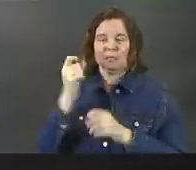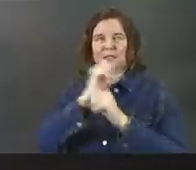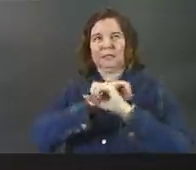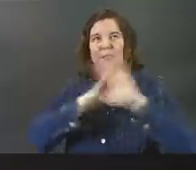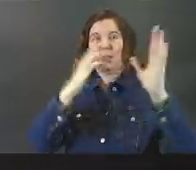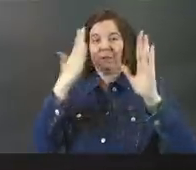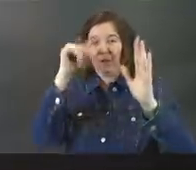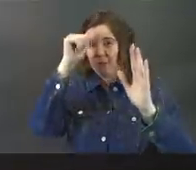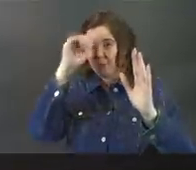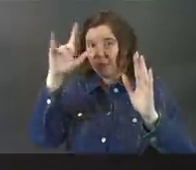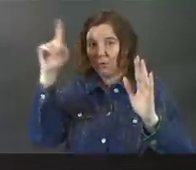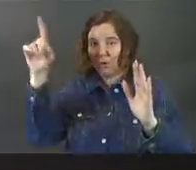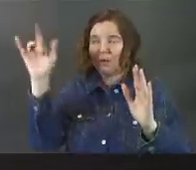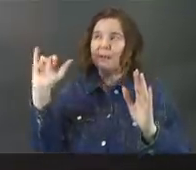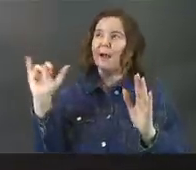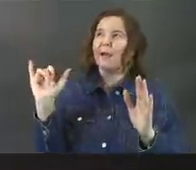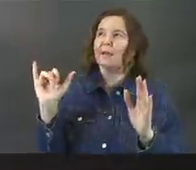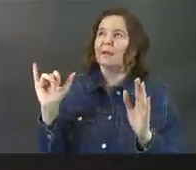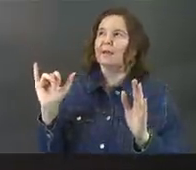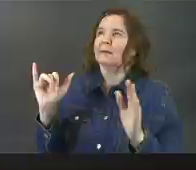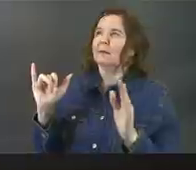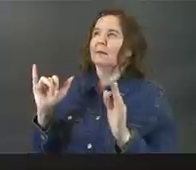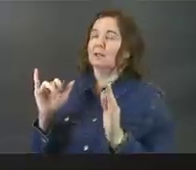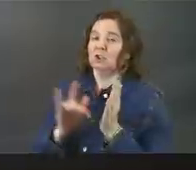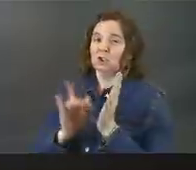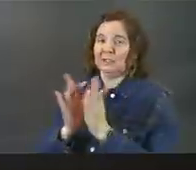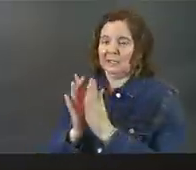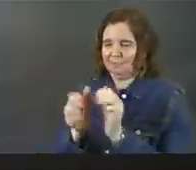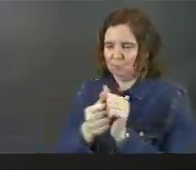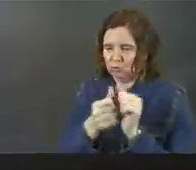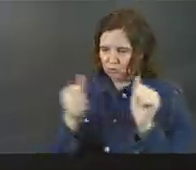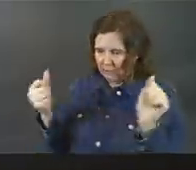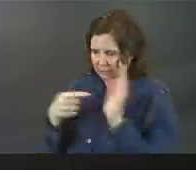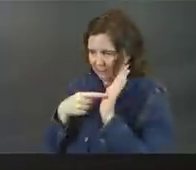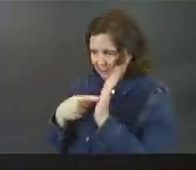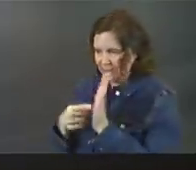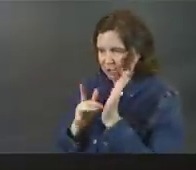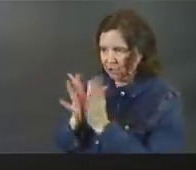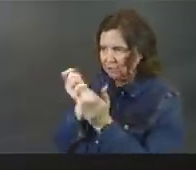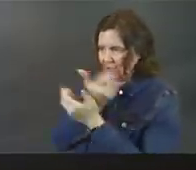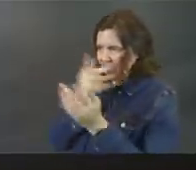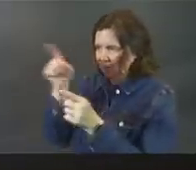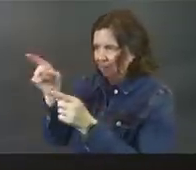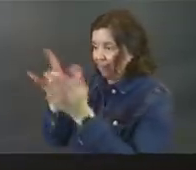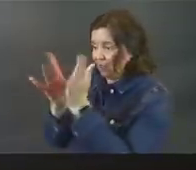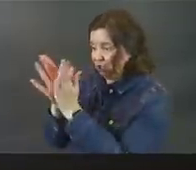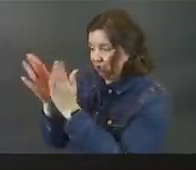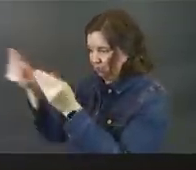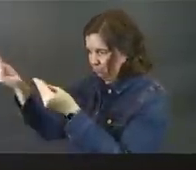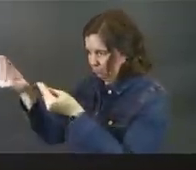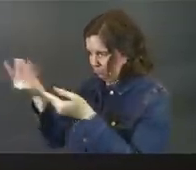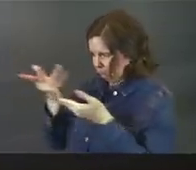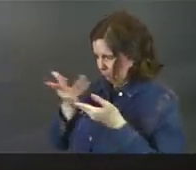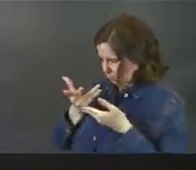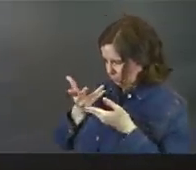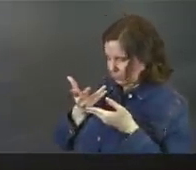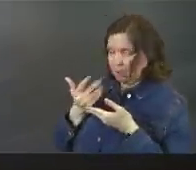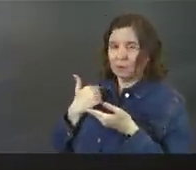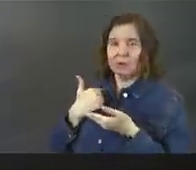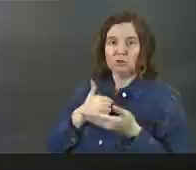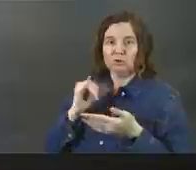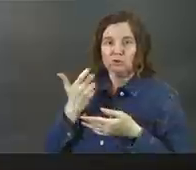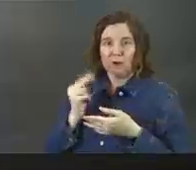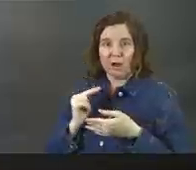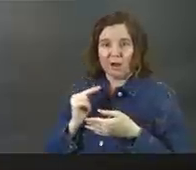picture of God the Father, like apocalypsing Jesus, revealing to Jesus everything, and then Jesus is now revealing it